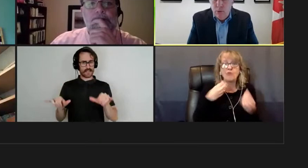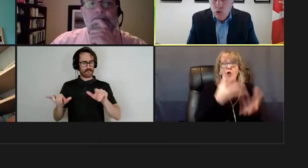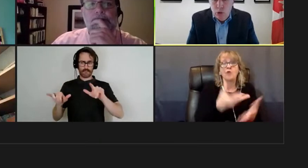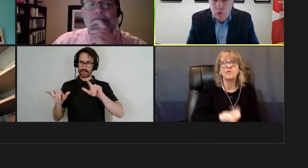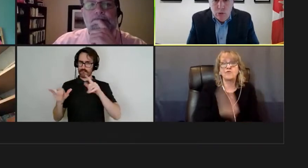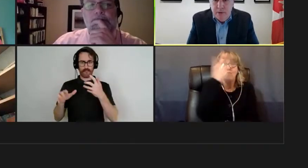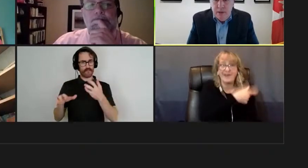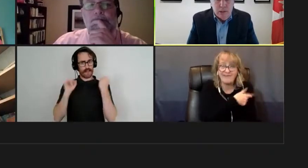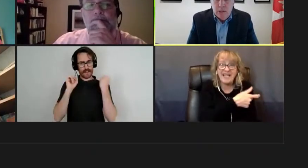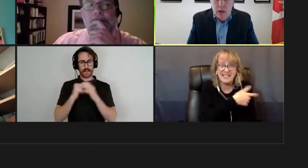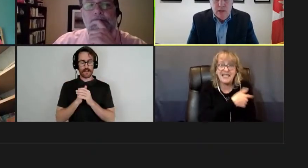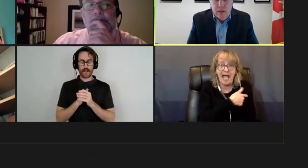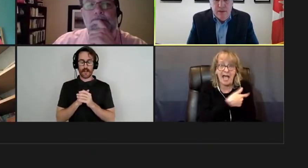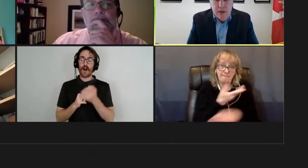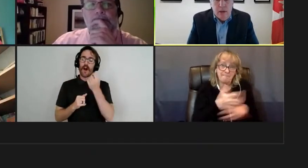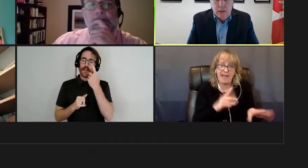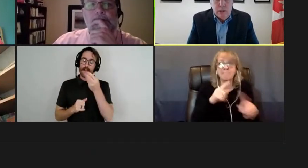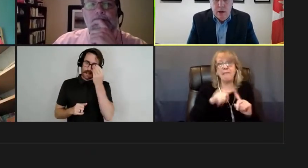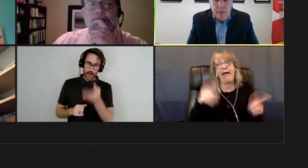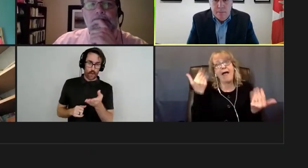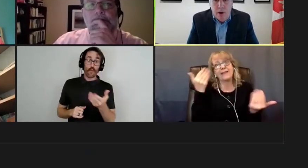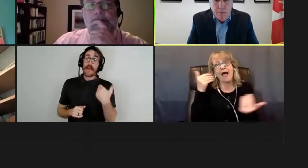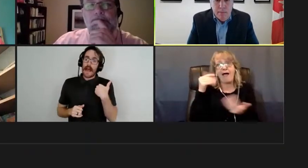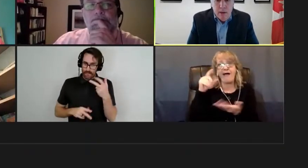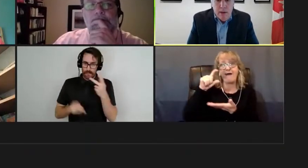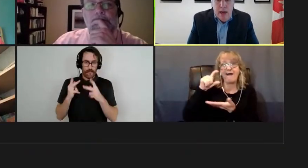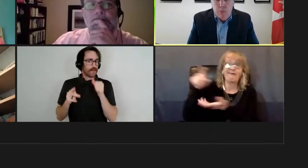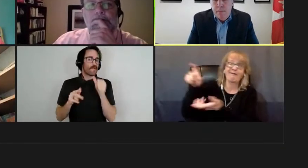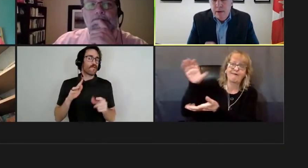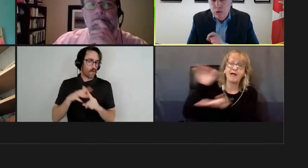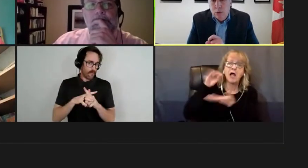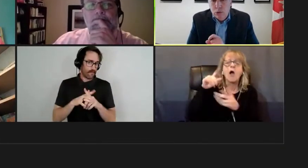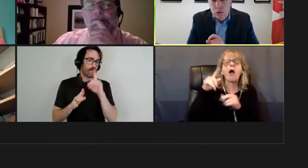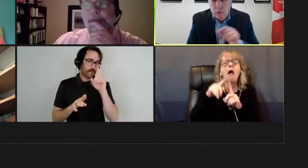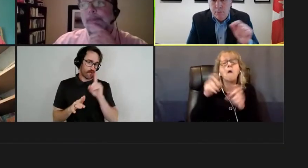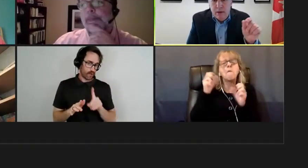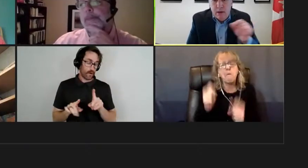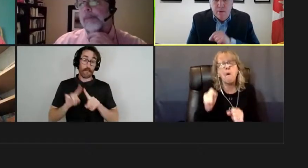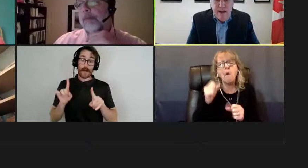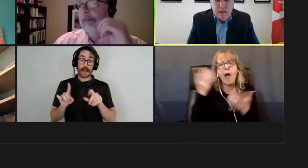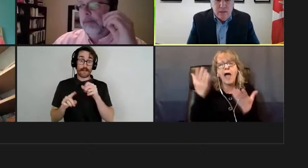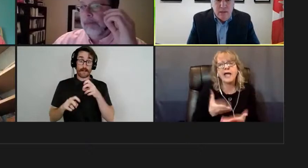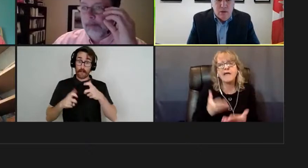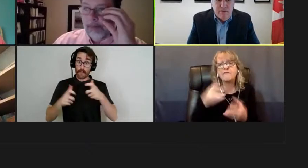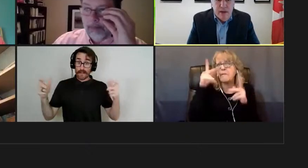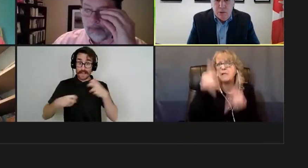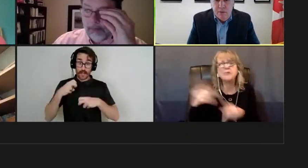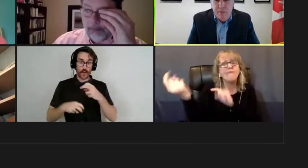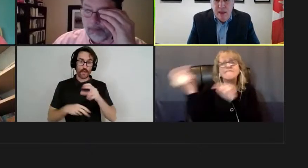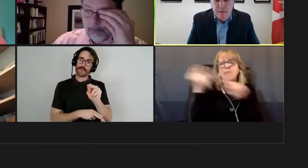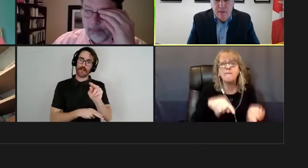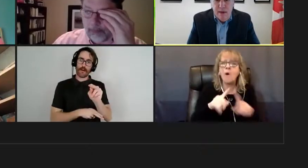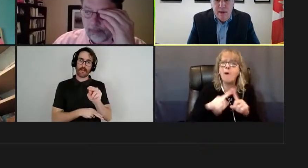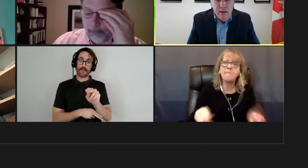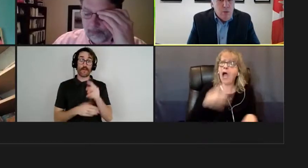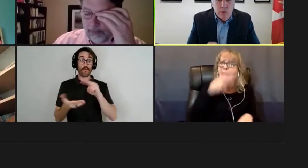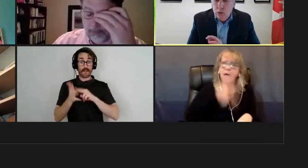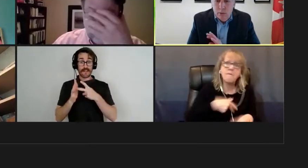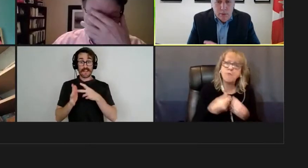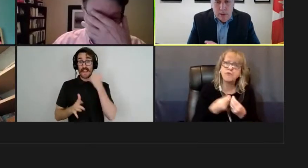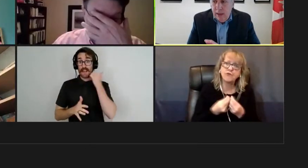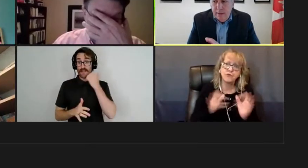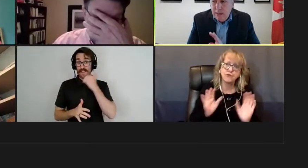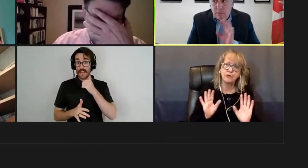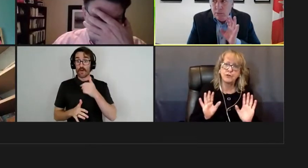some no-shows, but it's not significant and it's not a big problem. And we measure no-shows by the number of vaccines that are available at the end of the day, which